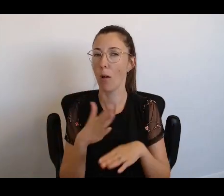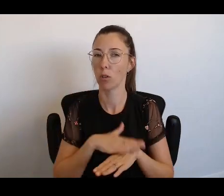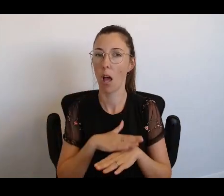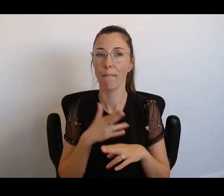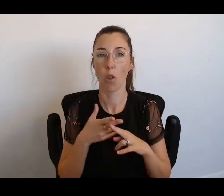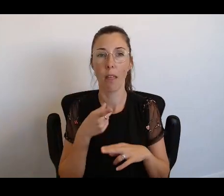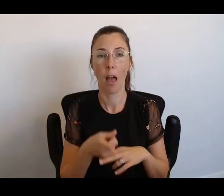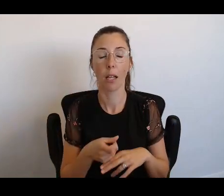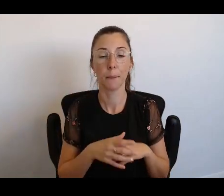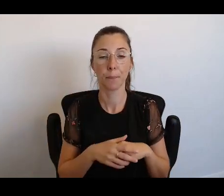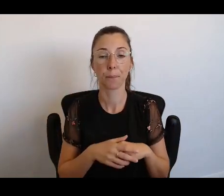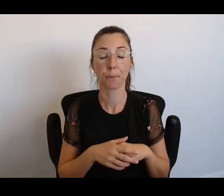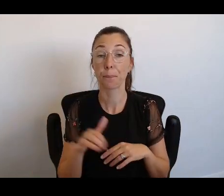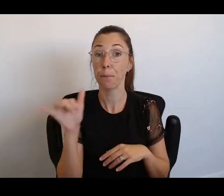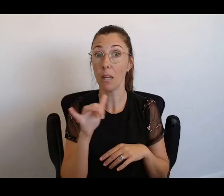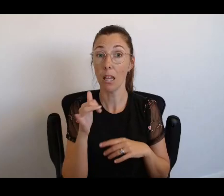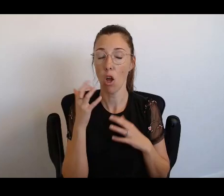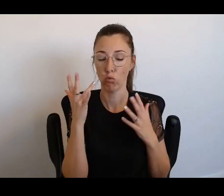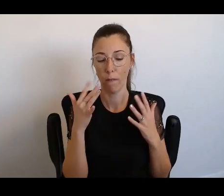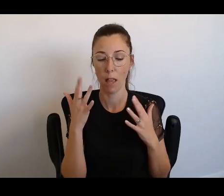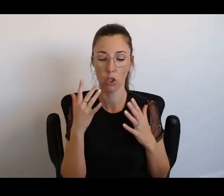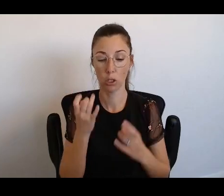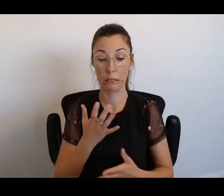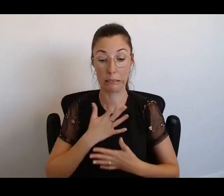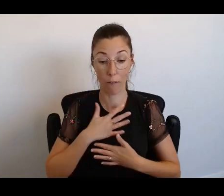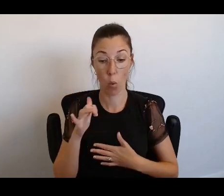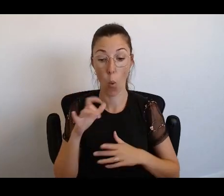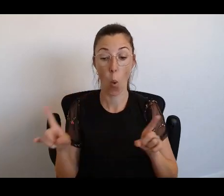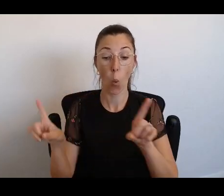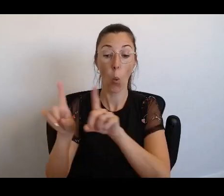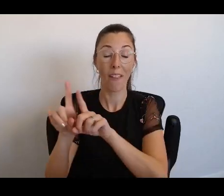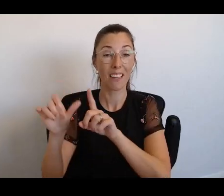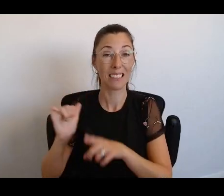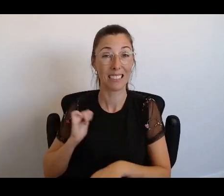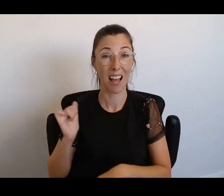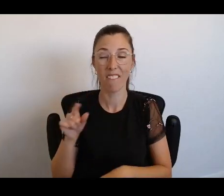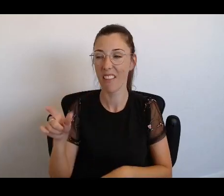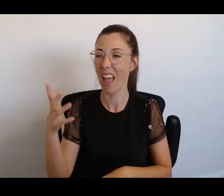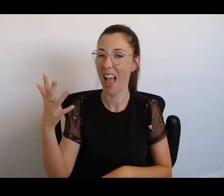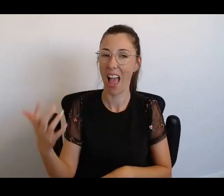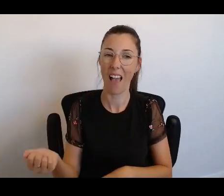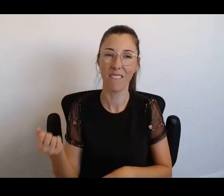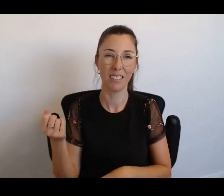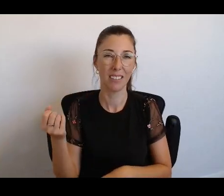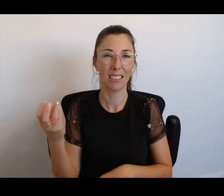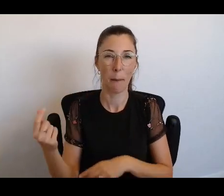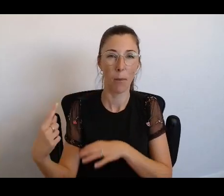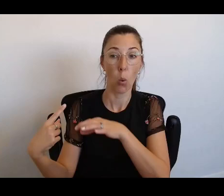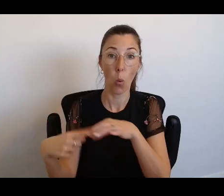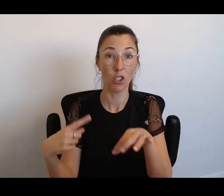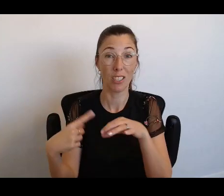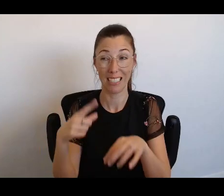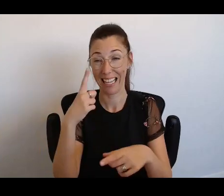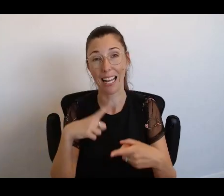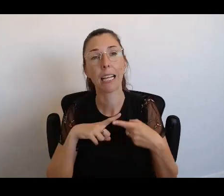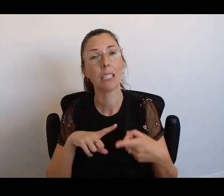reflect by yourself or join one of the staff members who have some questions and can continue some really important conversations that I